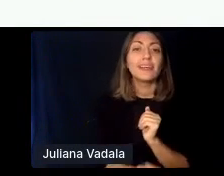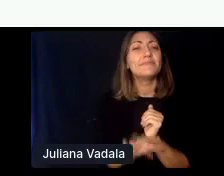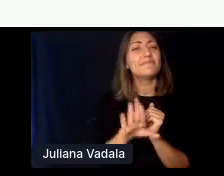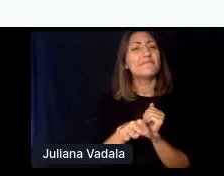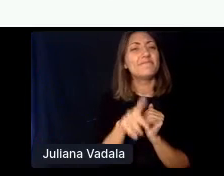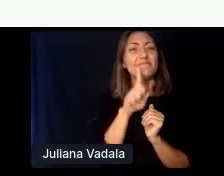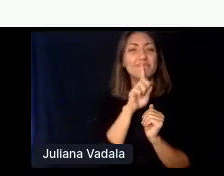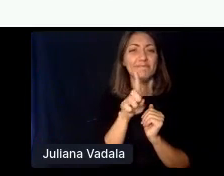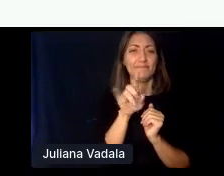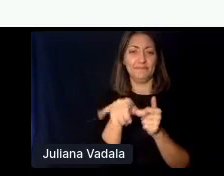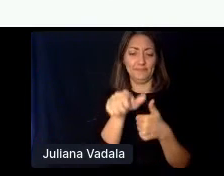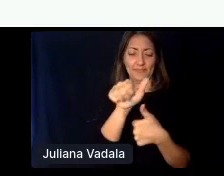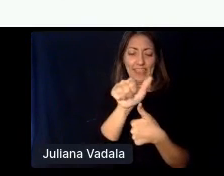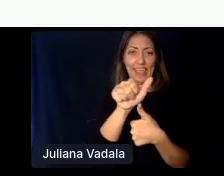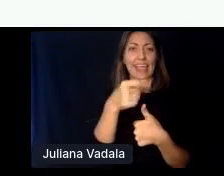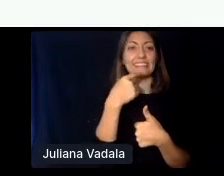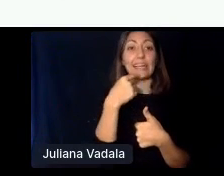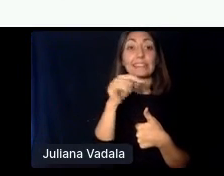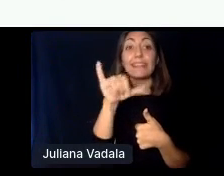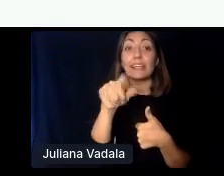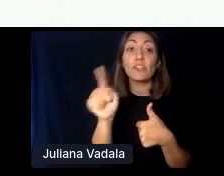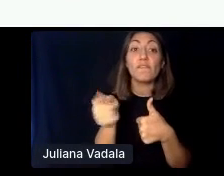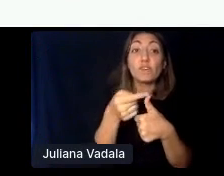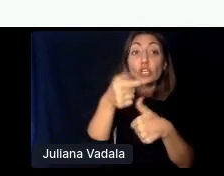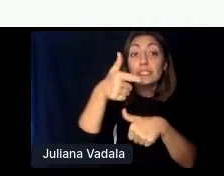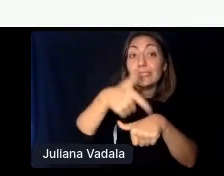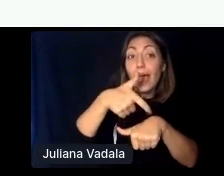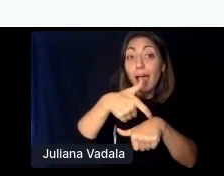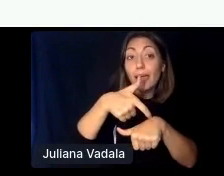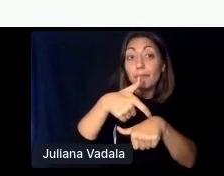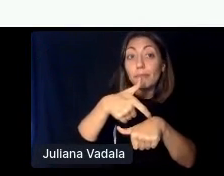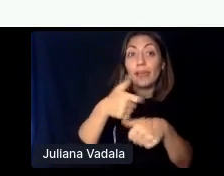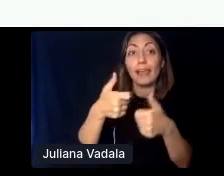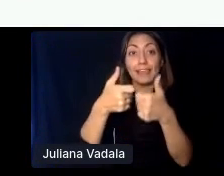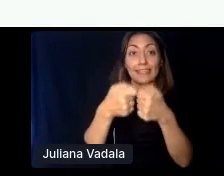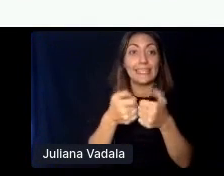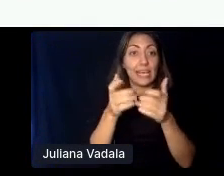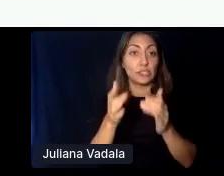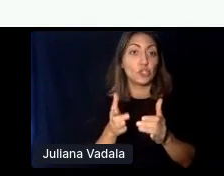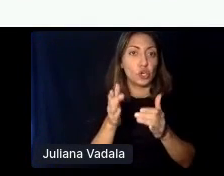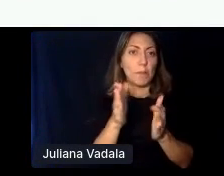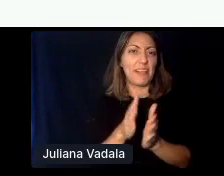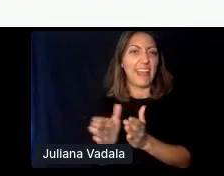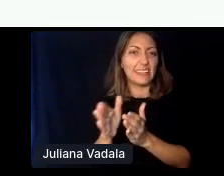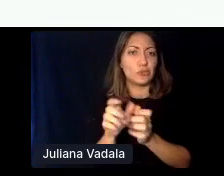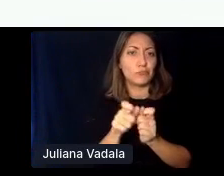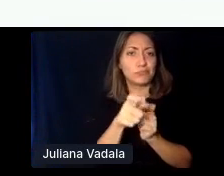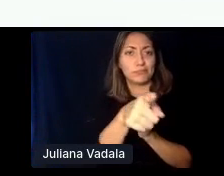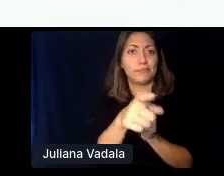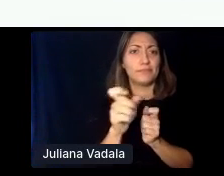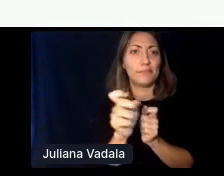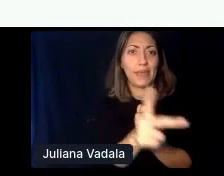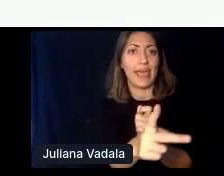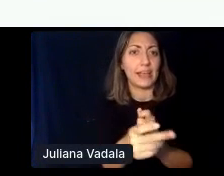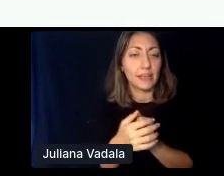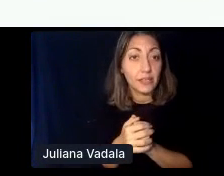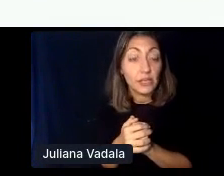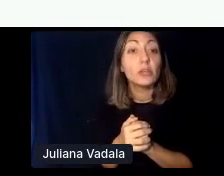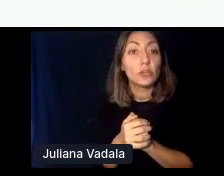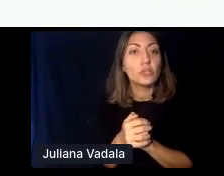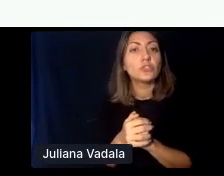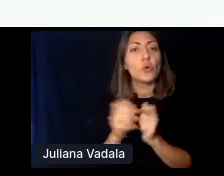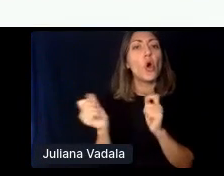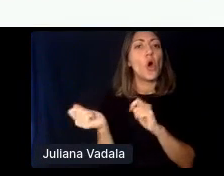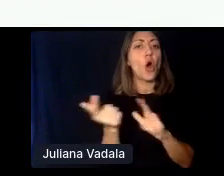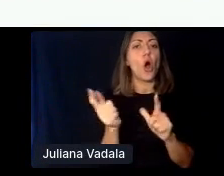that the texter has used this response. So all voters should be invested in electoral impacts on communities of